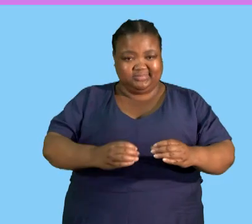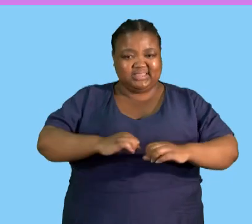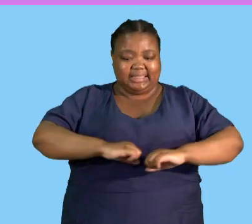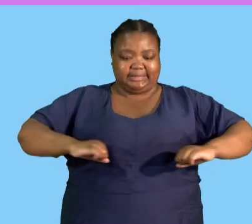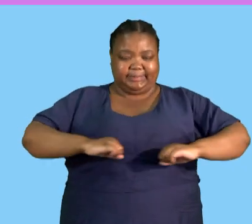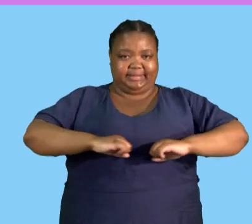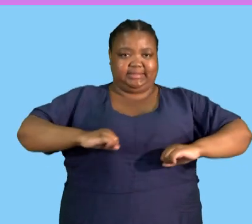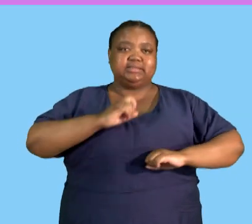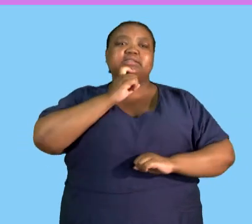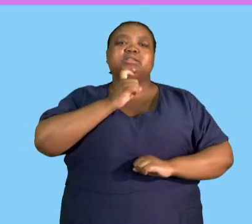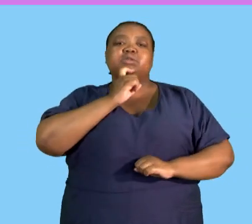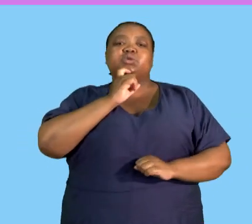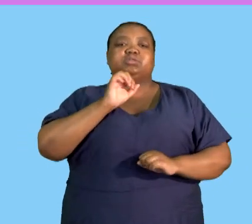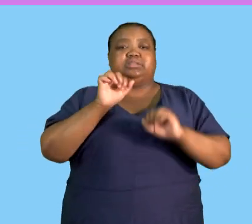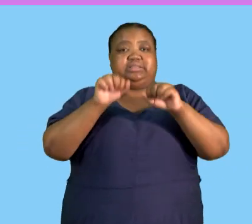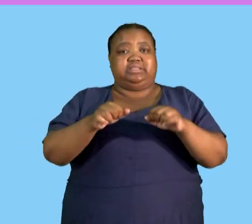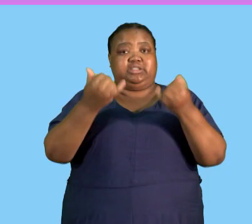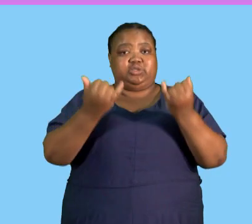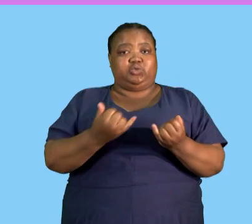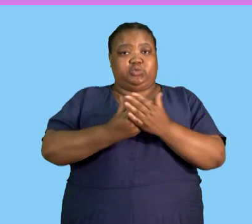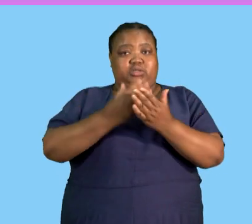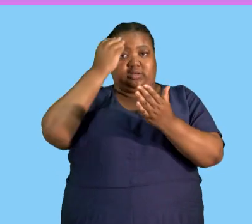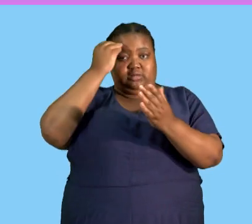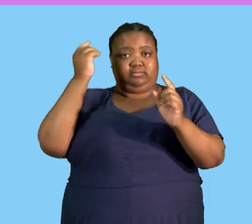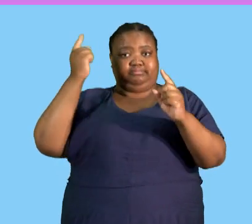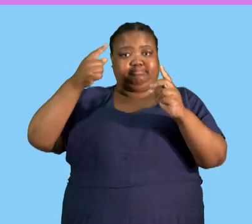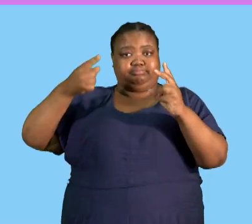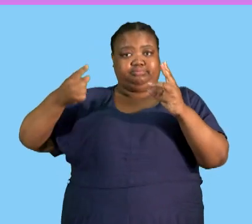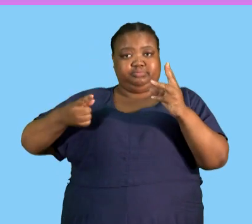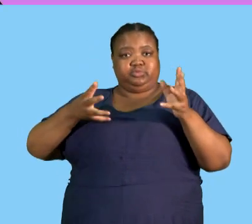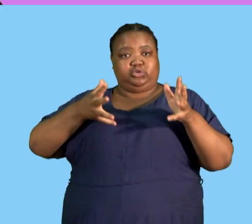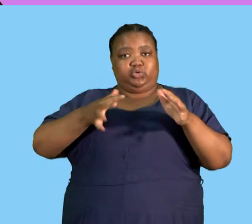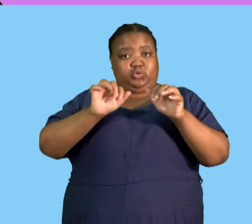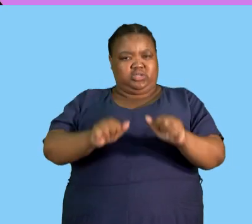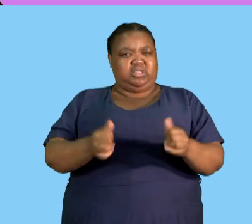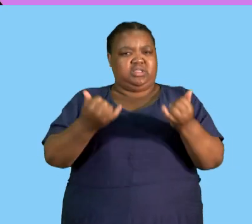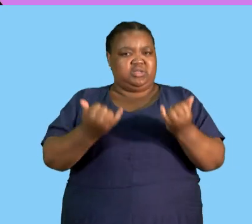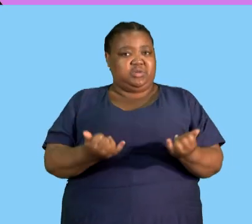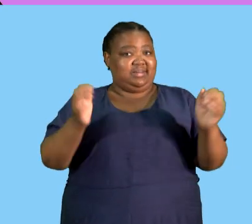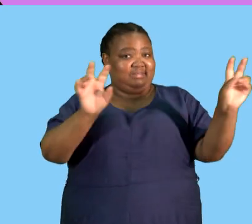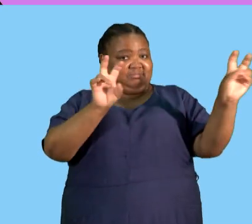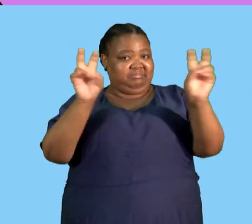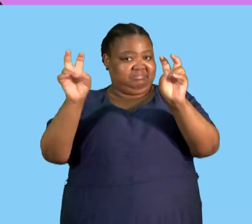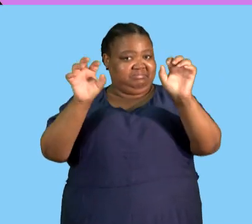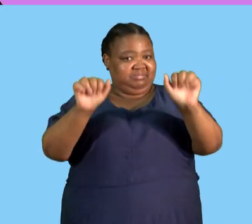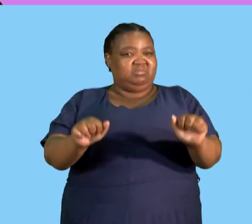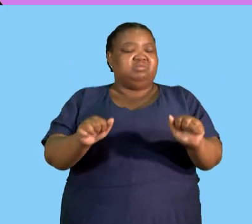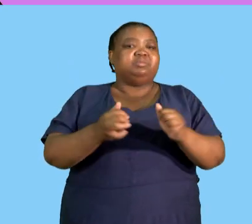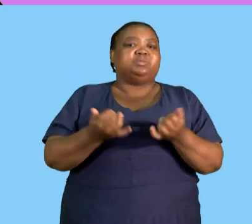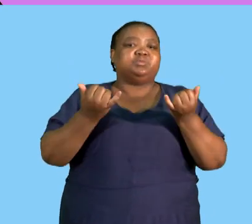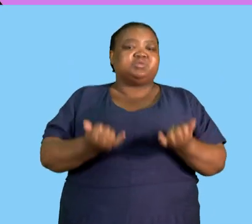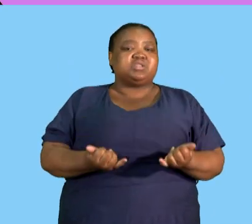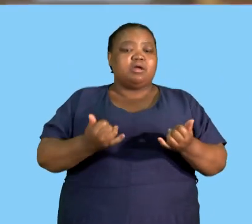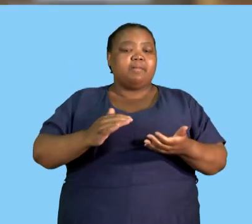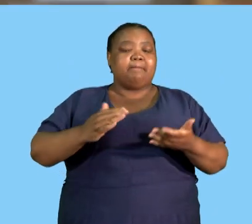optimal use of space. So that is the objective of our lesson today. Now let's look at the concept map. So as